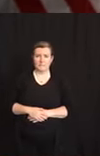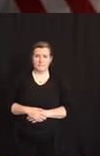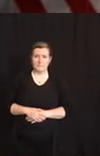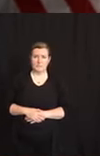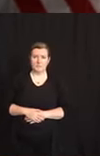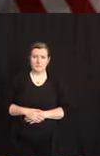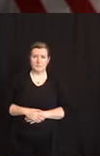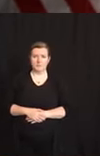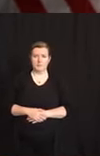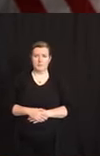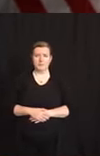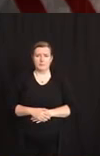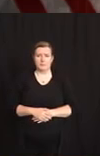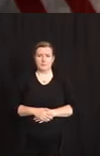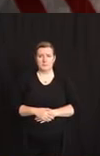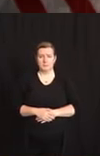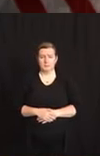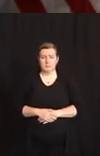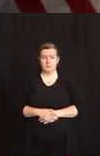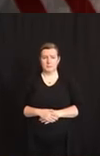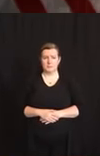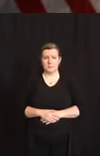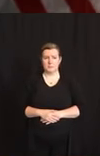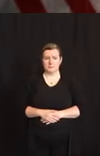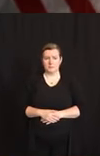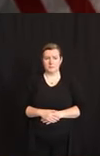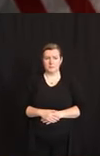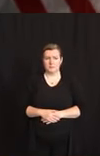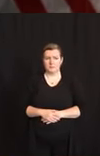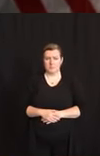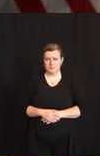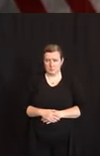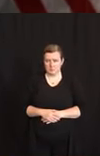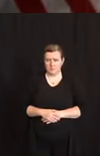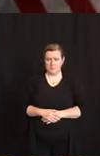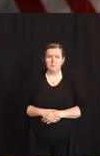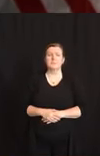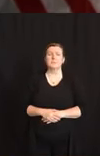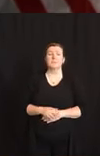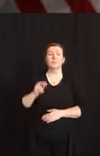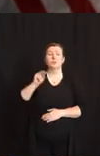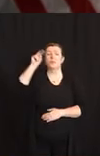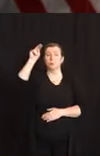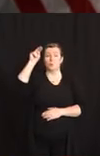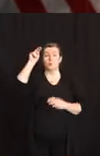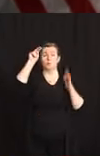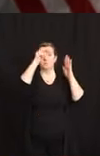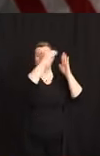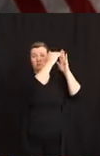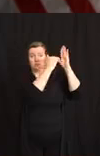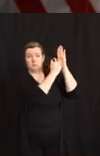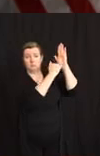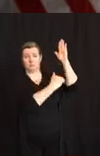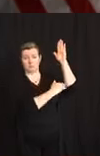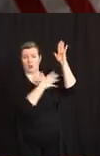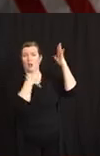matter, it's manpower to our heroic healthcare workers. But I think we also said this the other day and previewed this